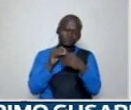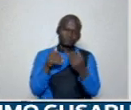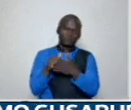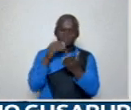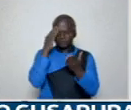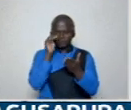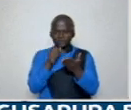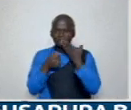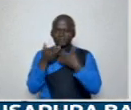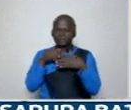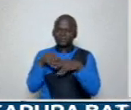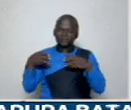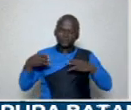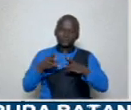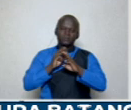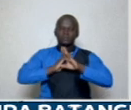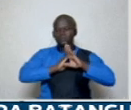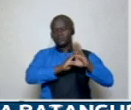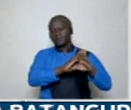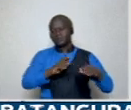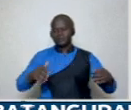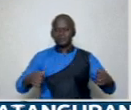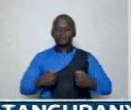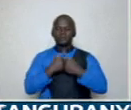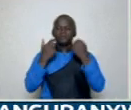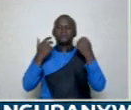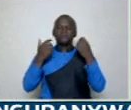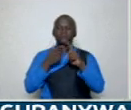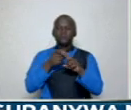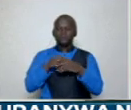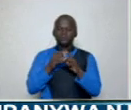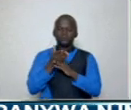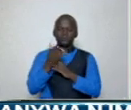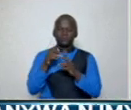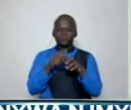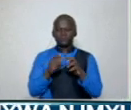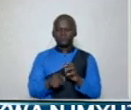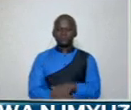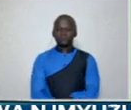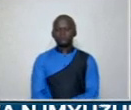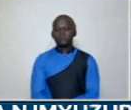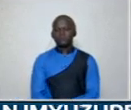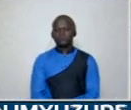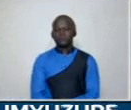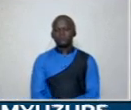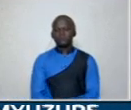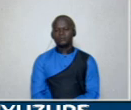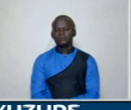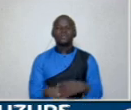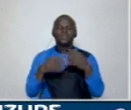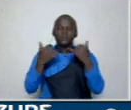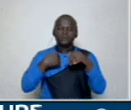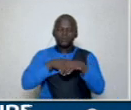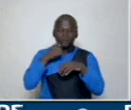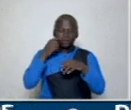kugira ngo baganire ku buryo bwo gukumira ibiza babinyujije mu buryo bunyuranye nkumbu urabona turi mu